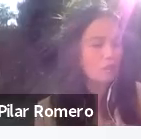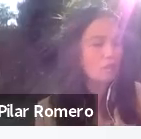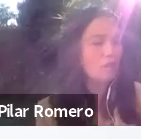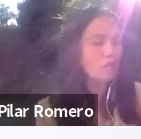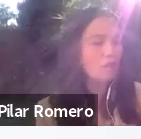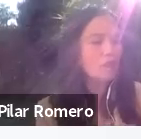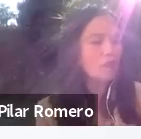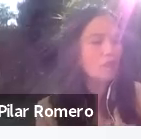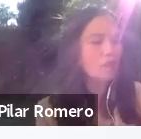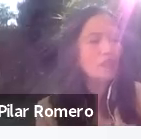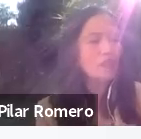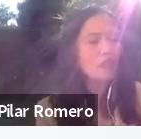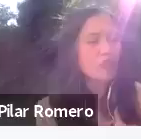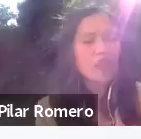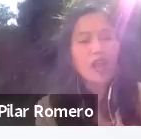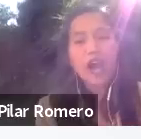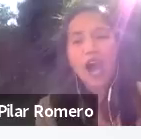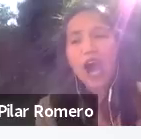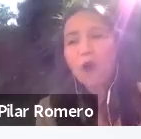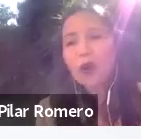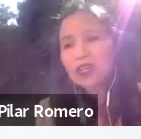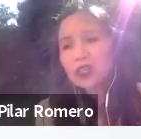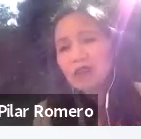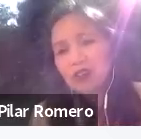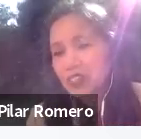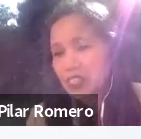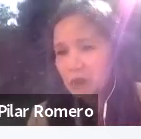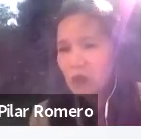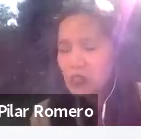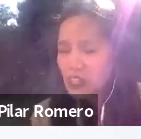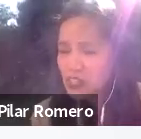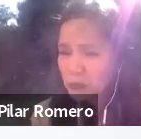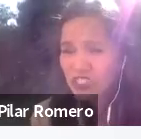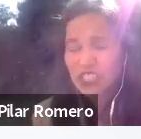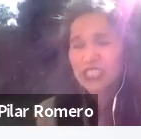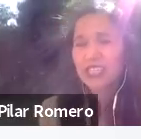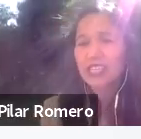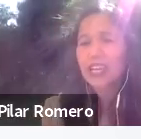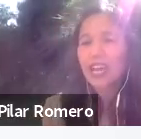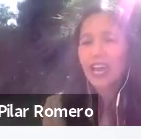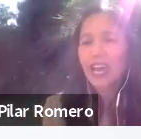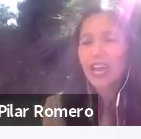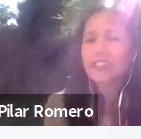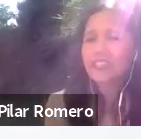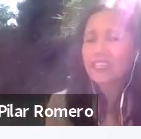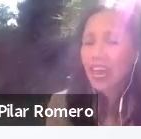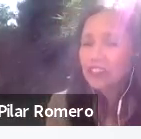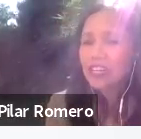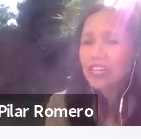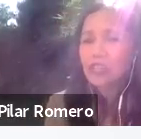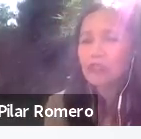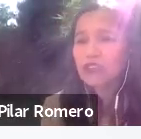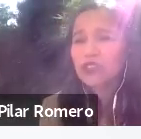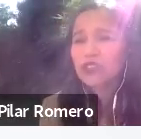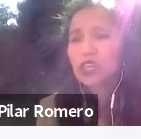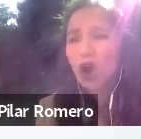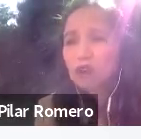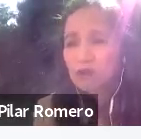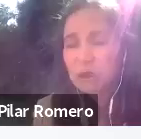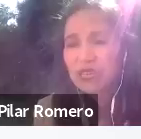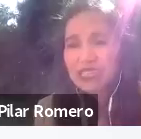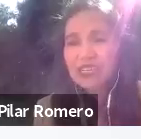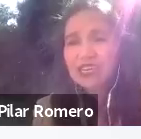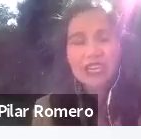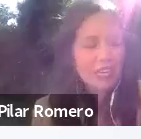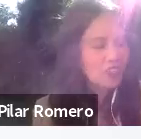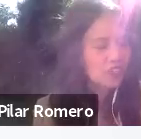Our university, most especially as the Catholic University of the Philippines, is